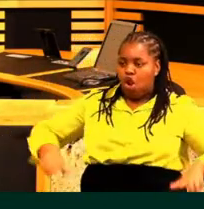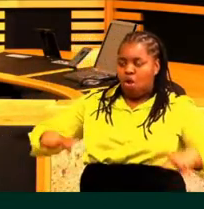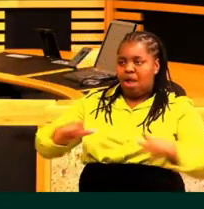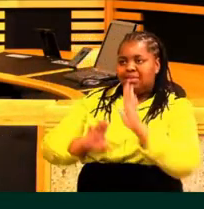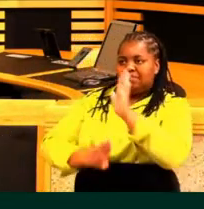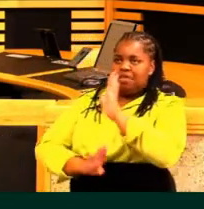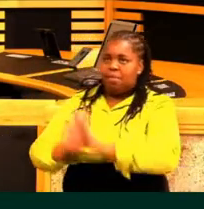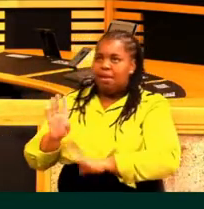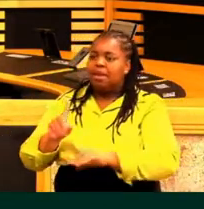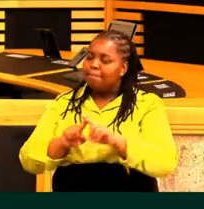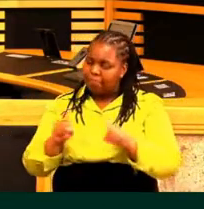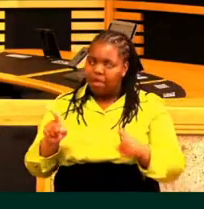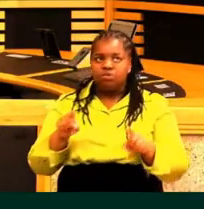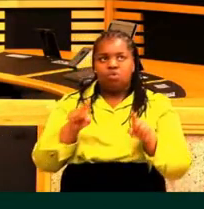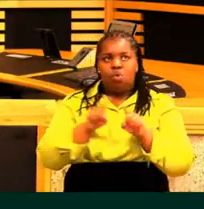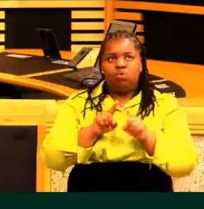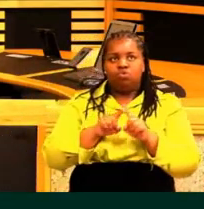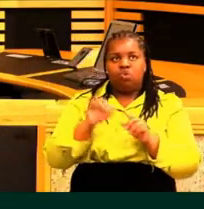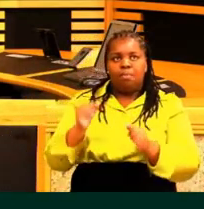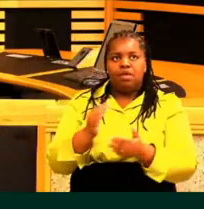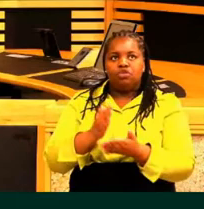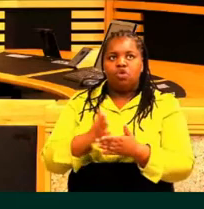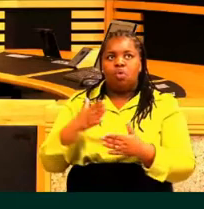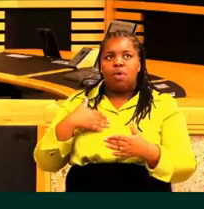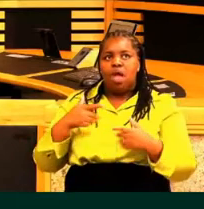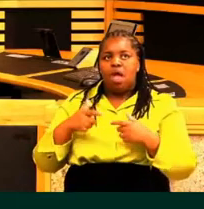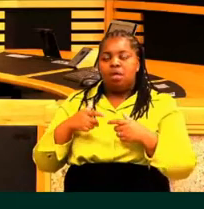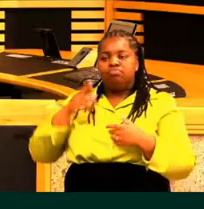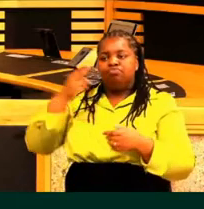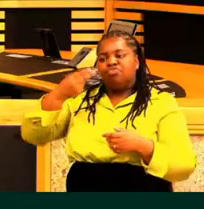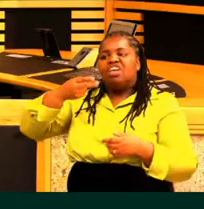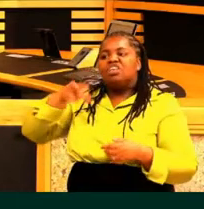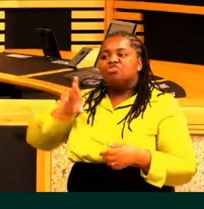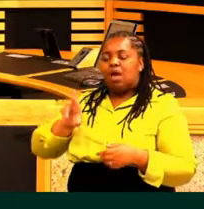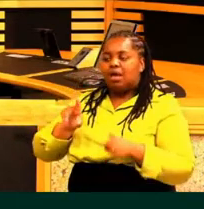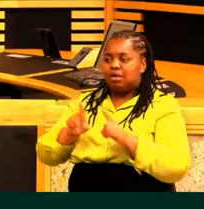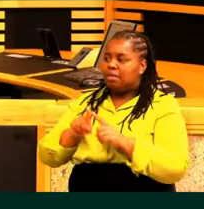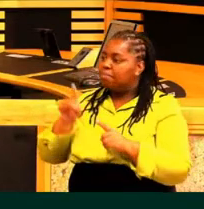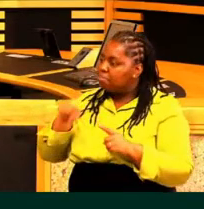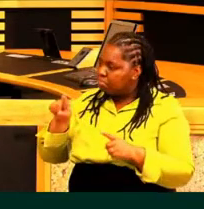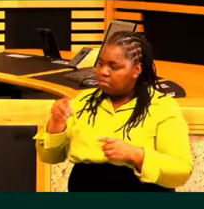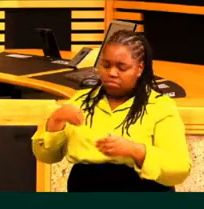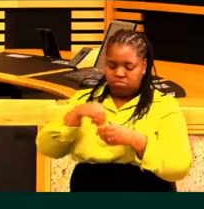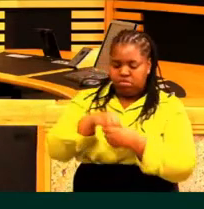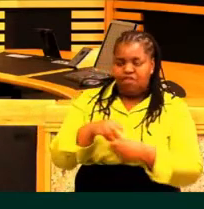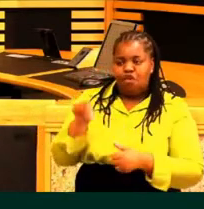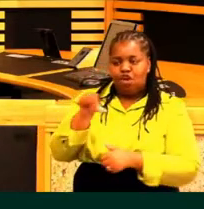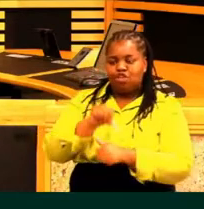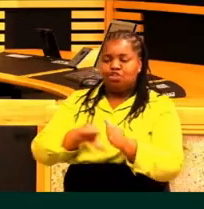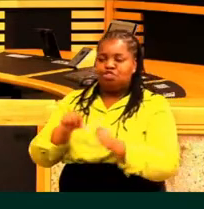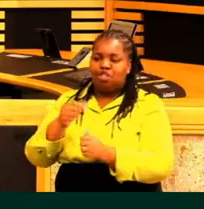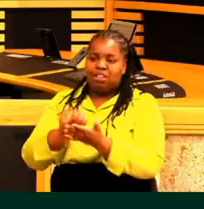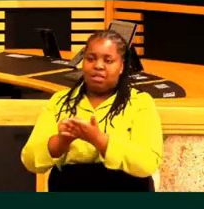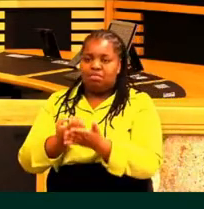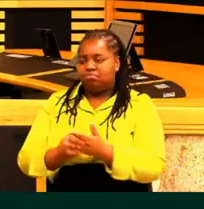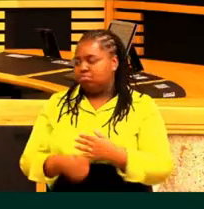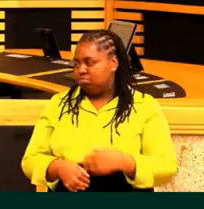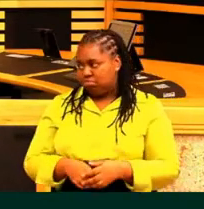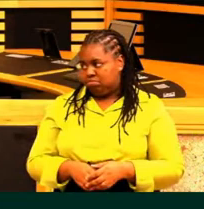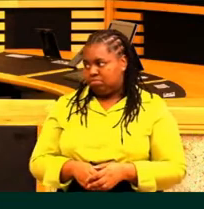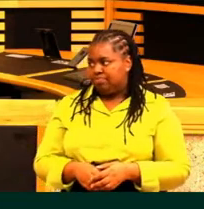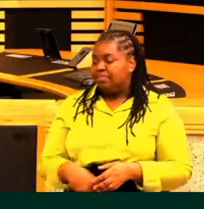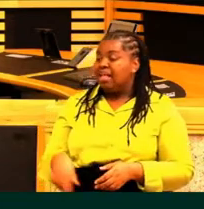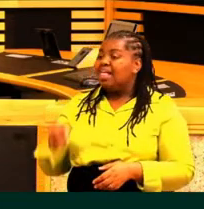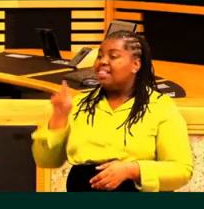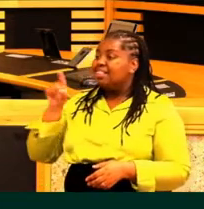Development but will also make use of our Human Resource as a strategic input on social cohesion this